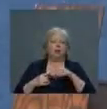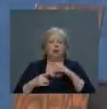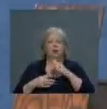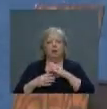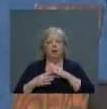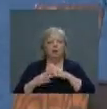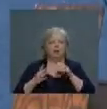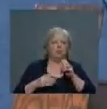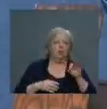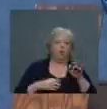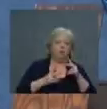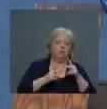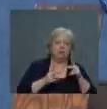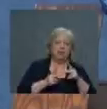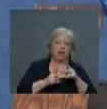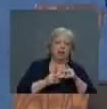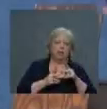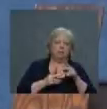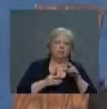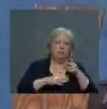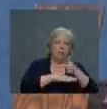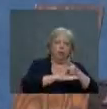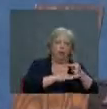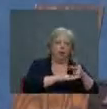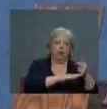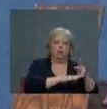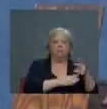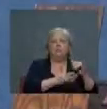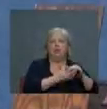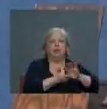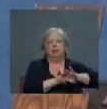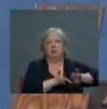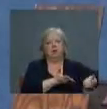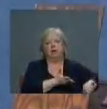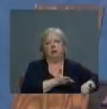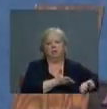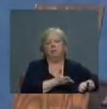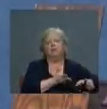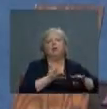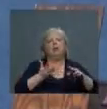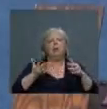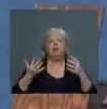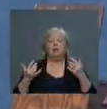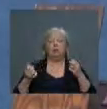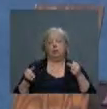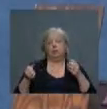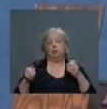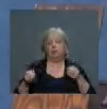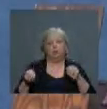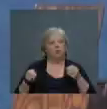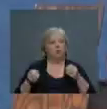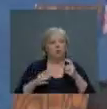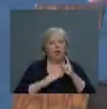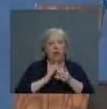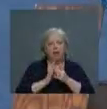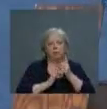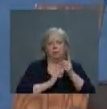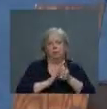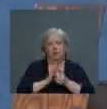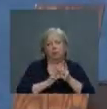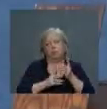eliminated. That is not part of this project at all. We have worked hours and hours to